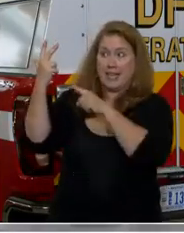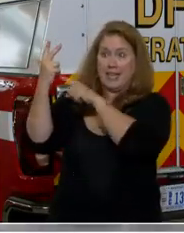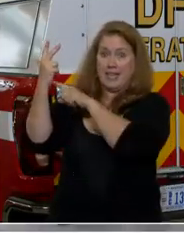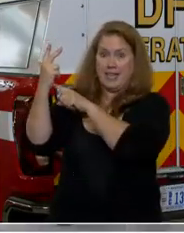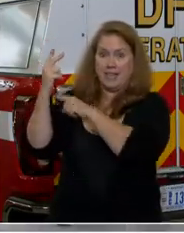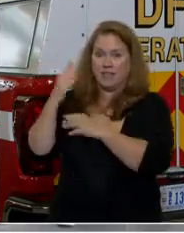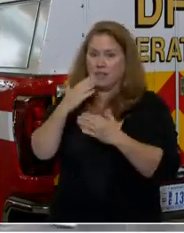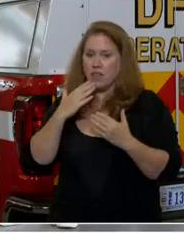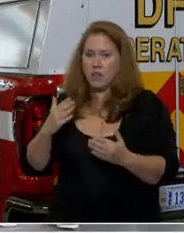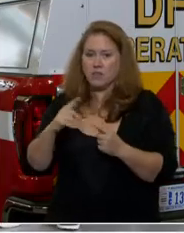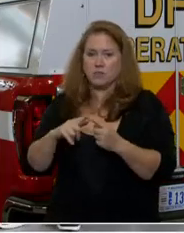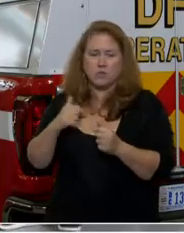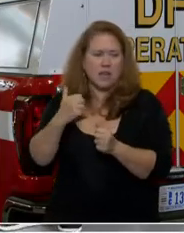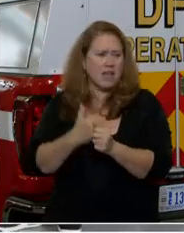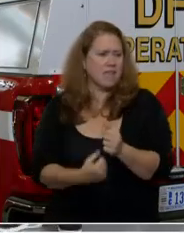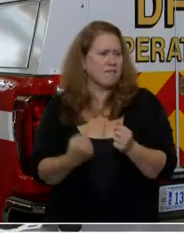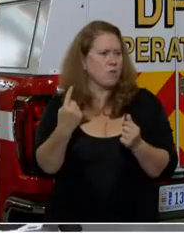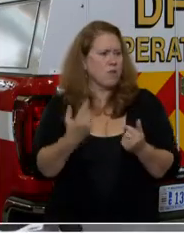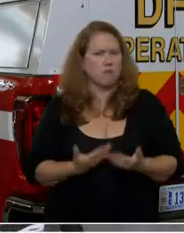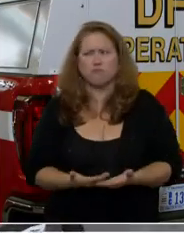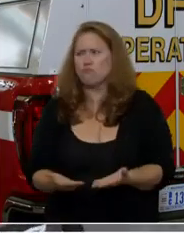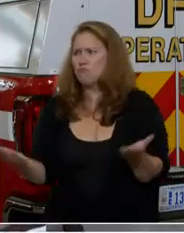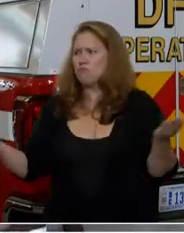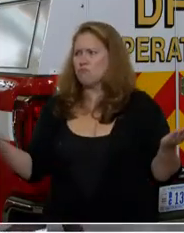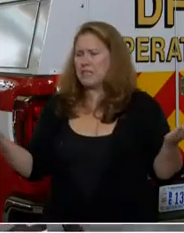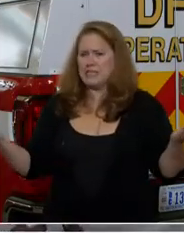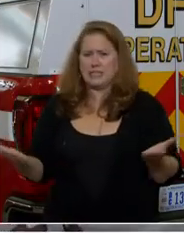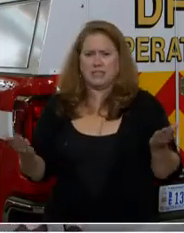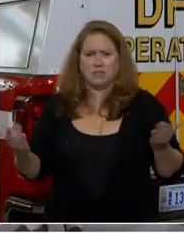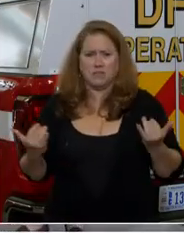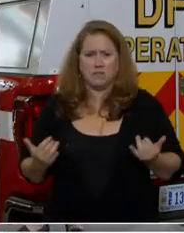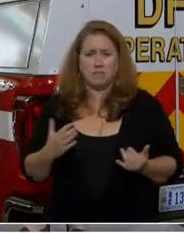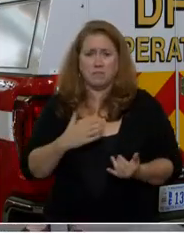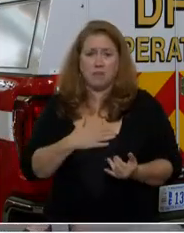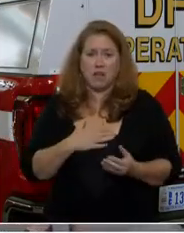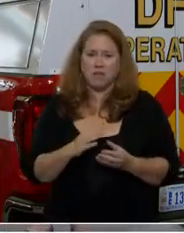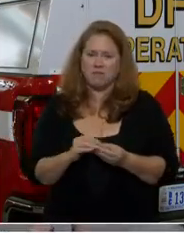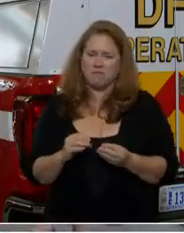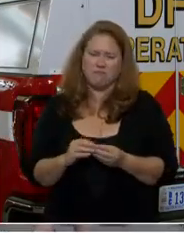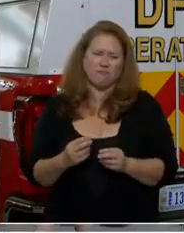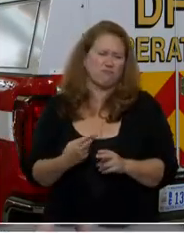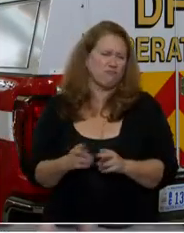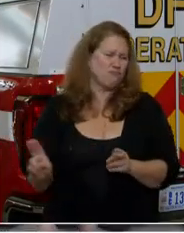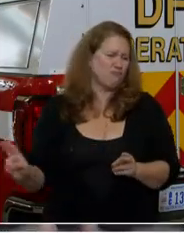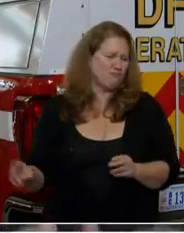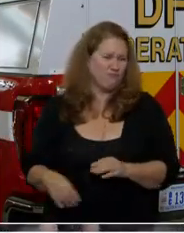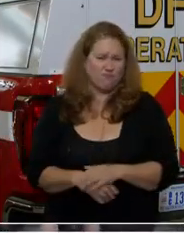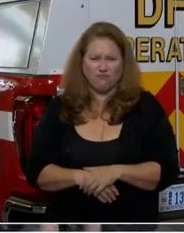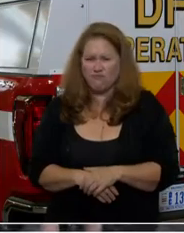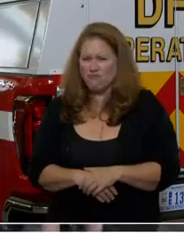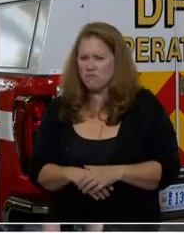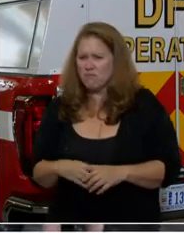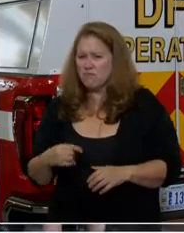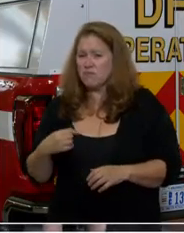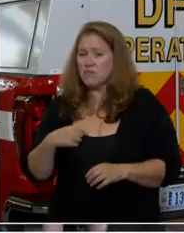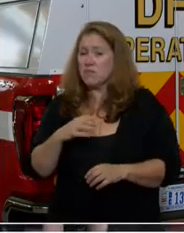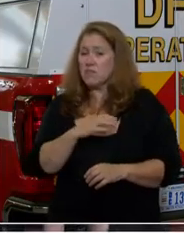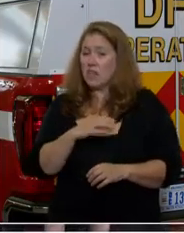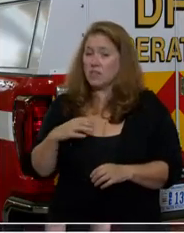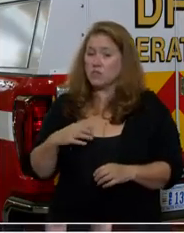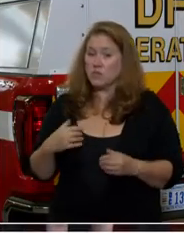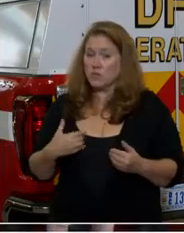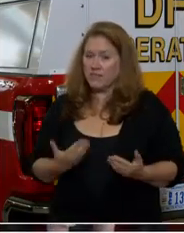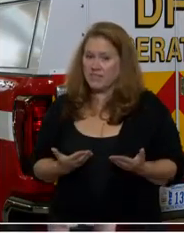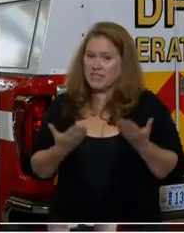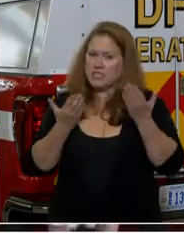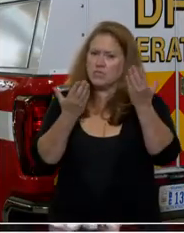here as well. My remarks are going to be pretty brief. The council has a resolution. I'll leave that to Councilmember Pinto